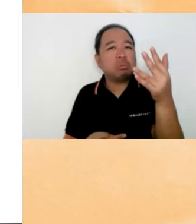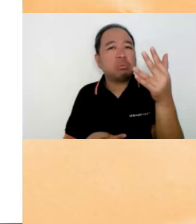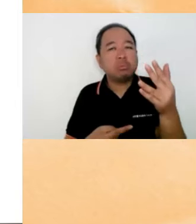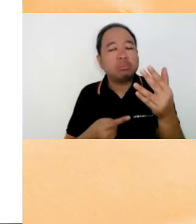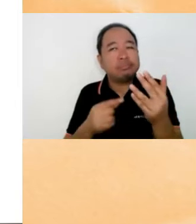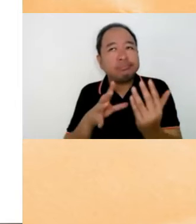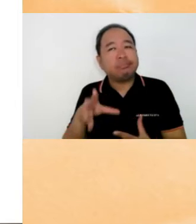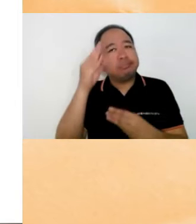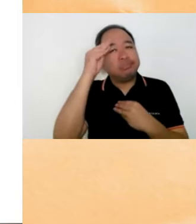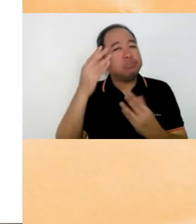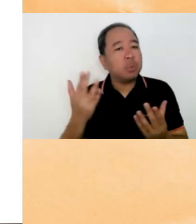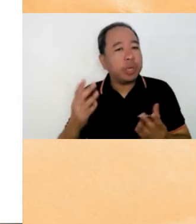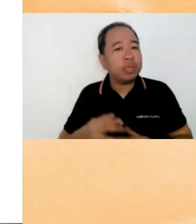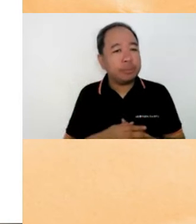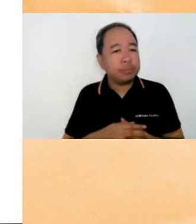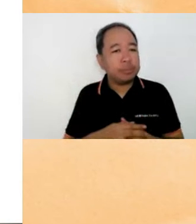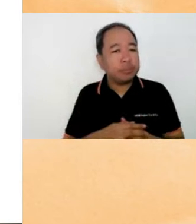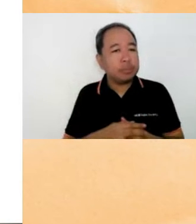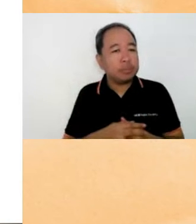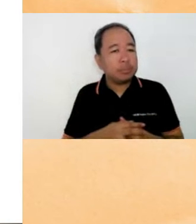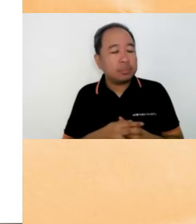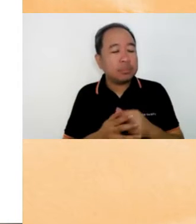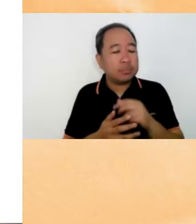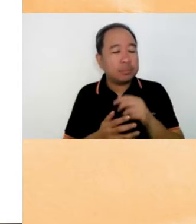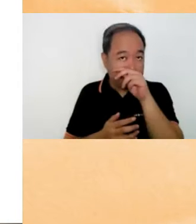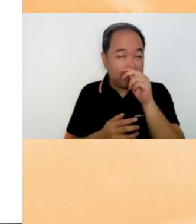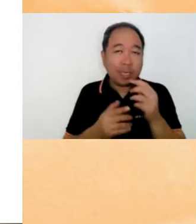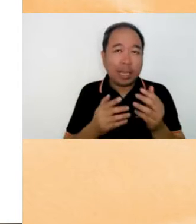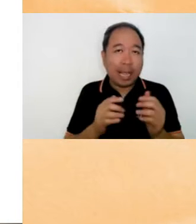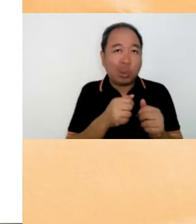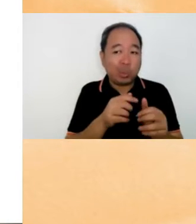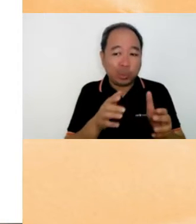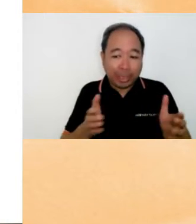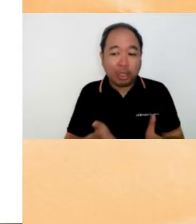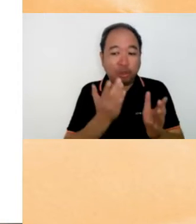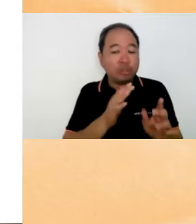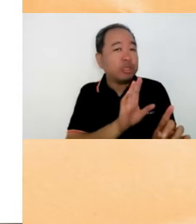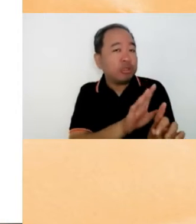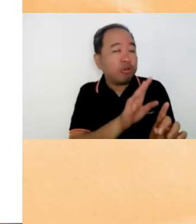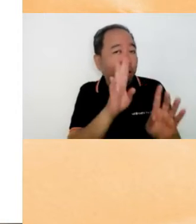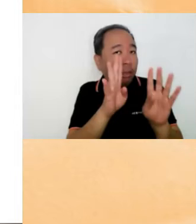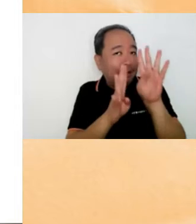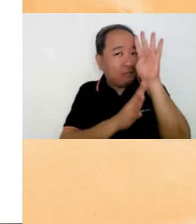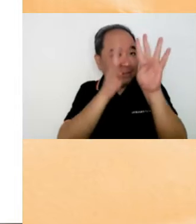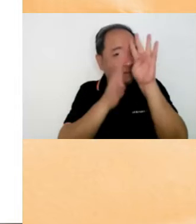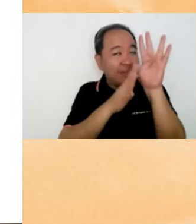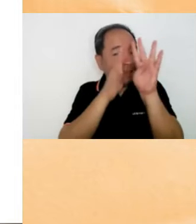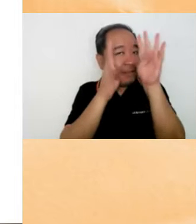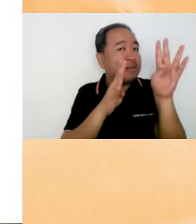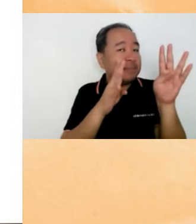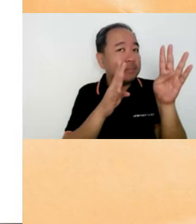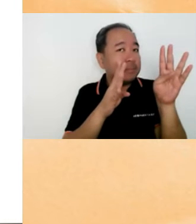encouraging creativity rather than going the usual path of